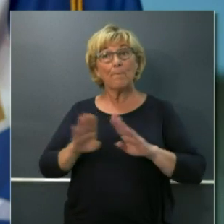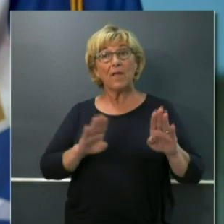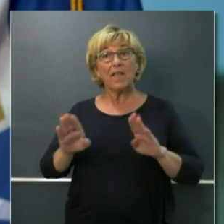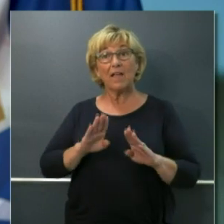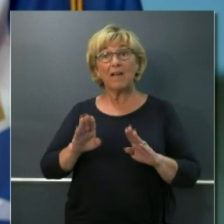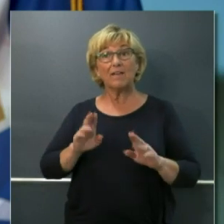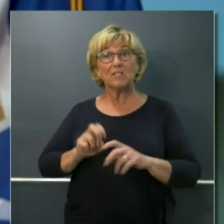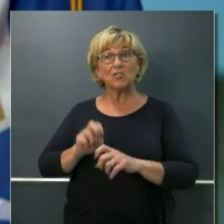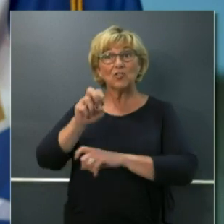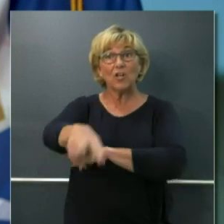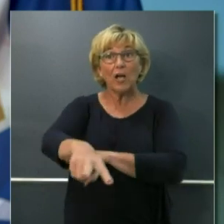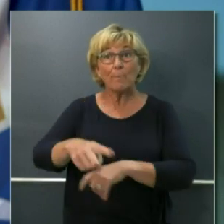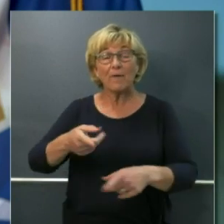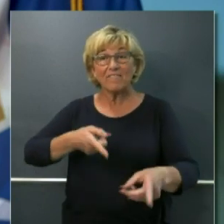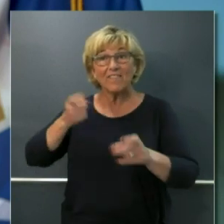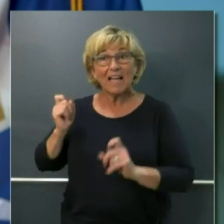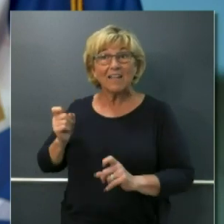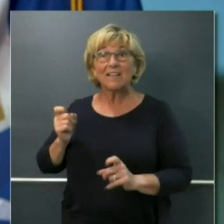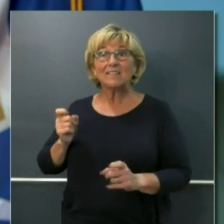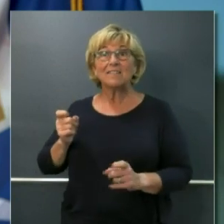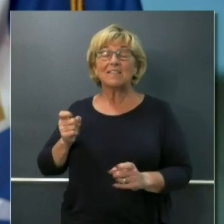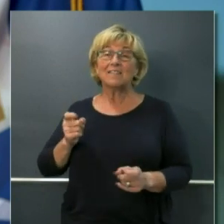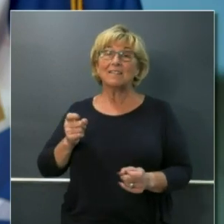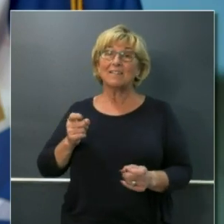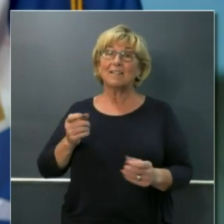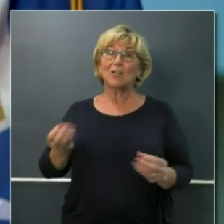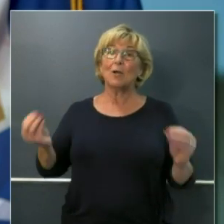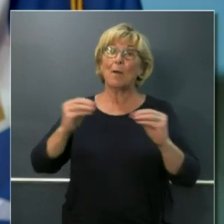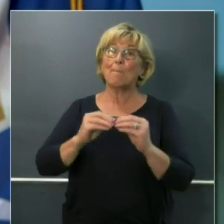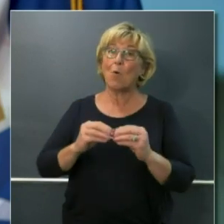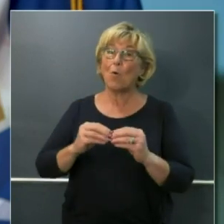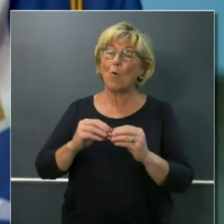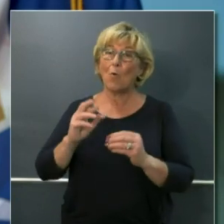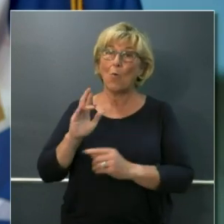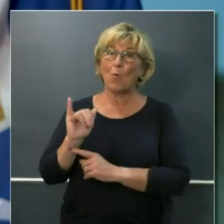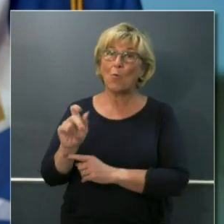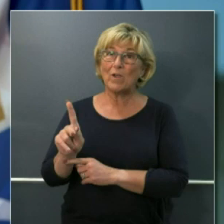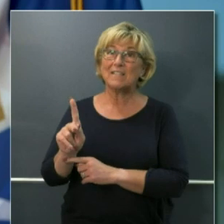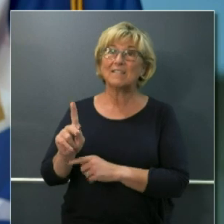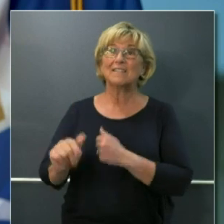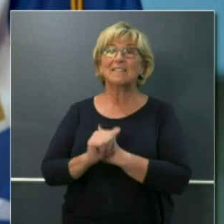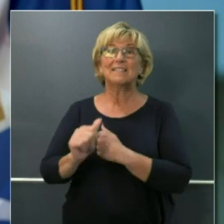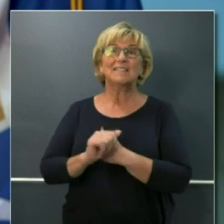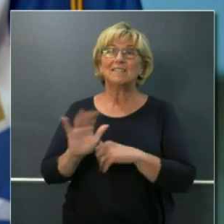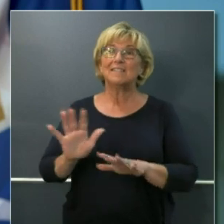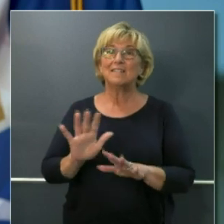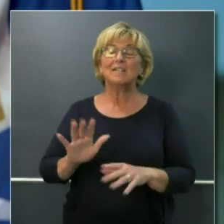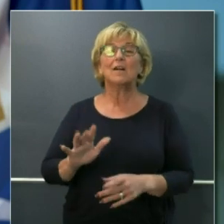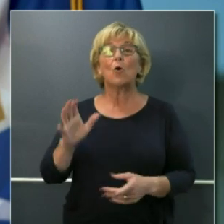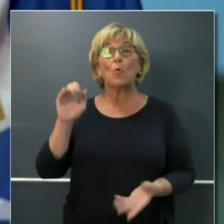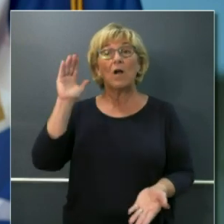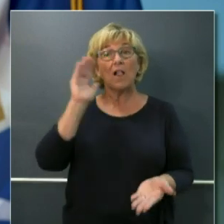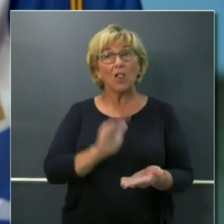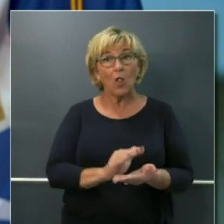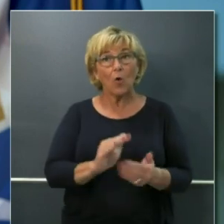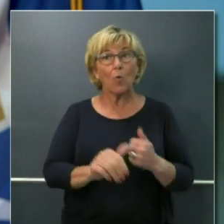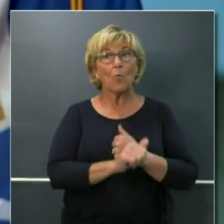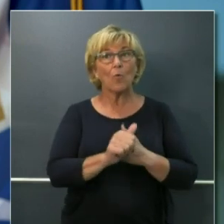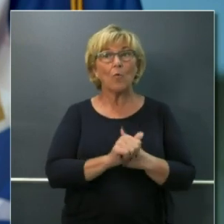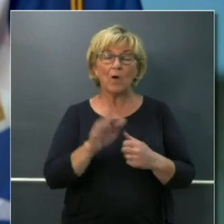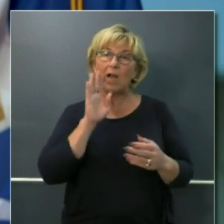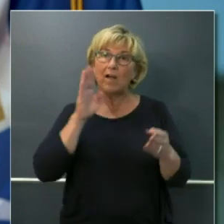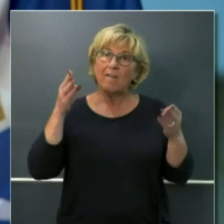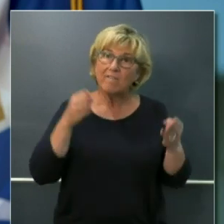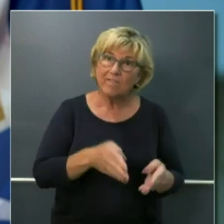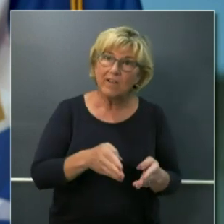and we put ourselves at higher risk. But risk is the frame that we're advancing. Lower risk, we will